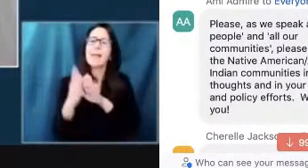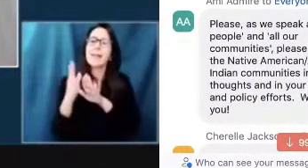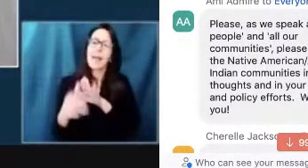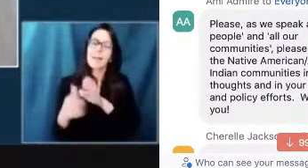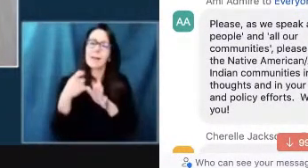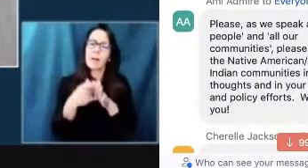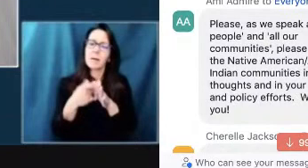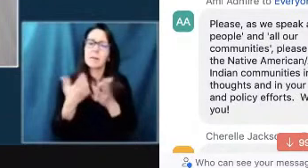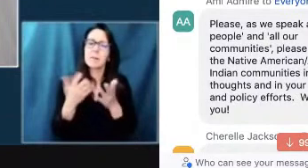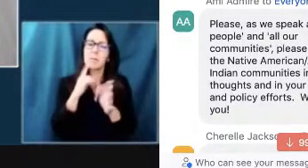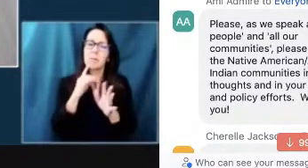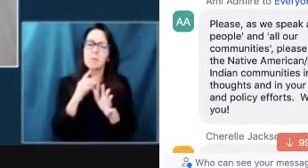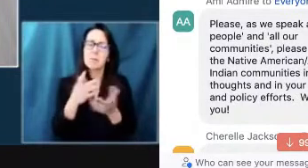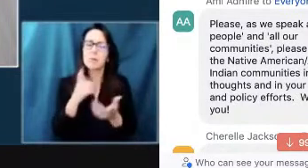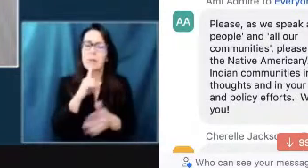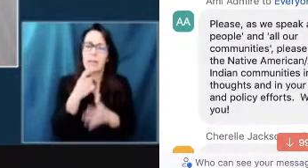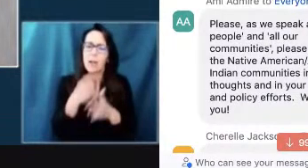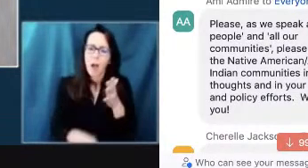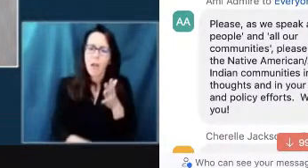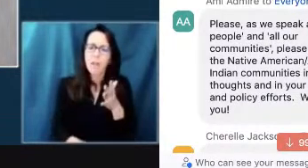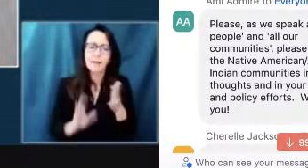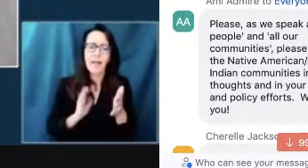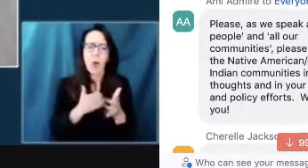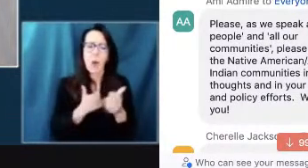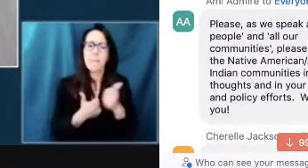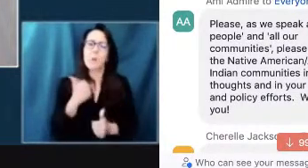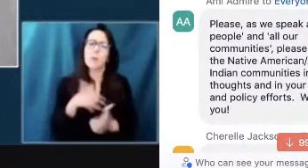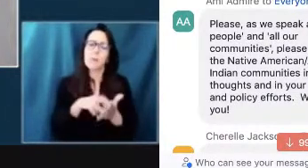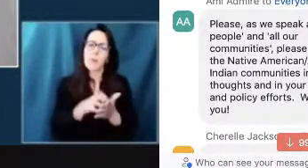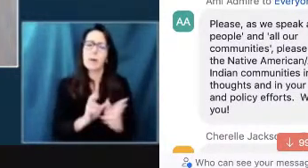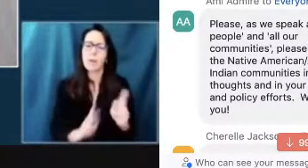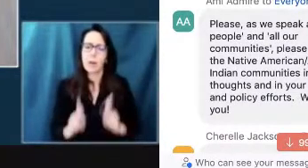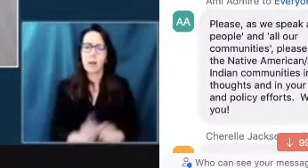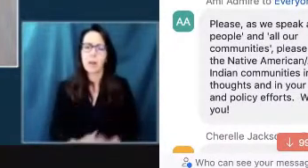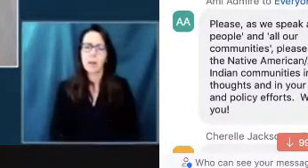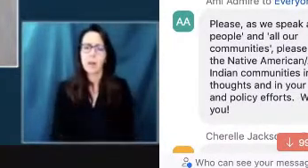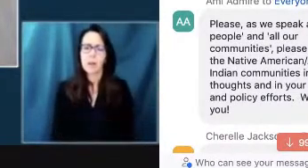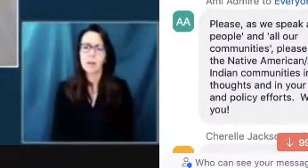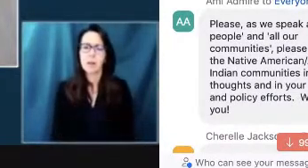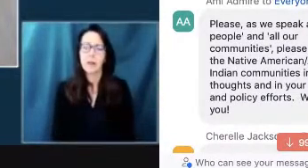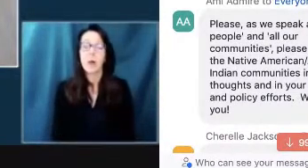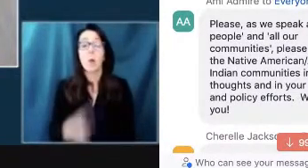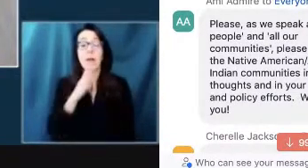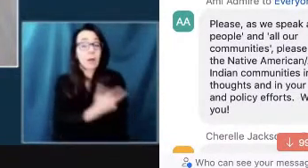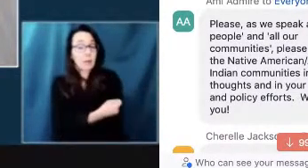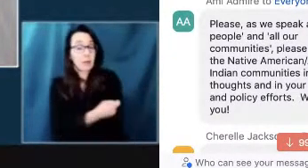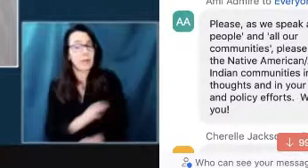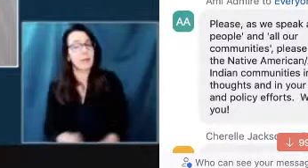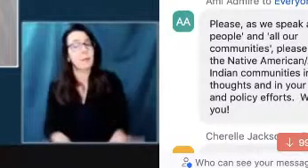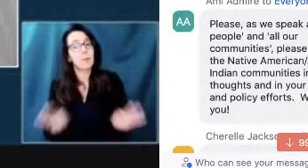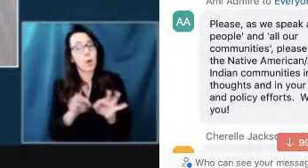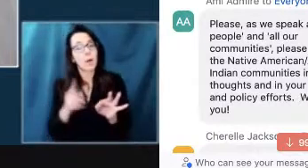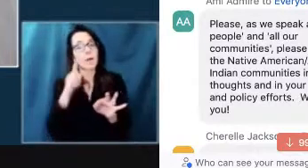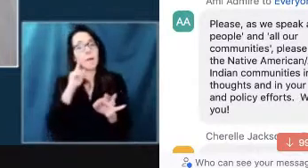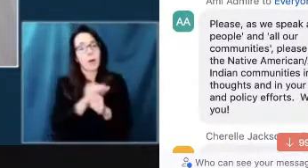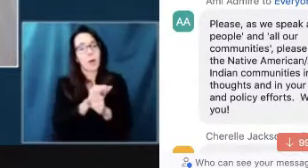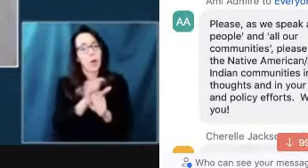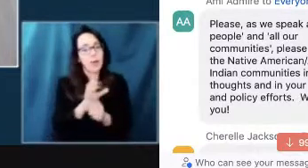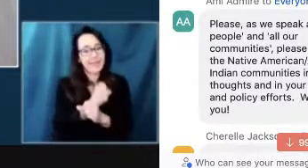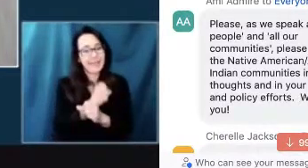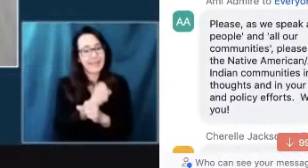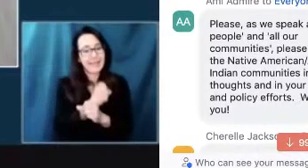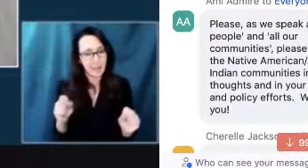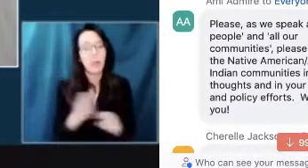vulnerable. We know that vaccines are the cornerstone of COVID safety, and used along with testing, treatment, and other